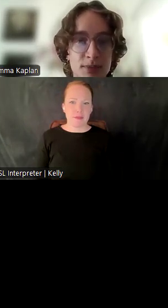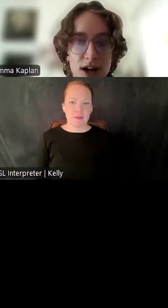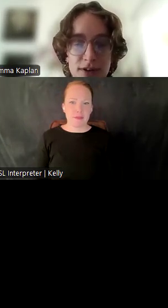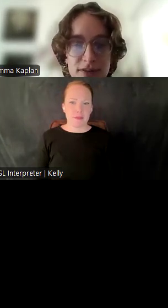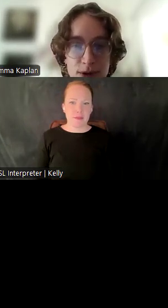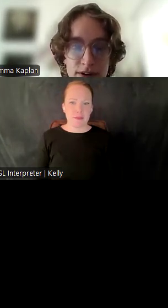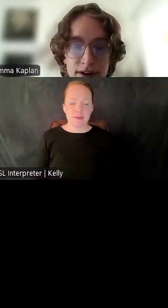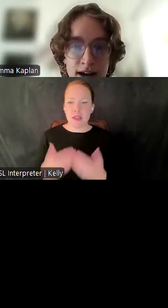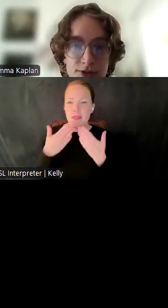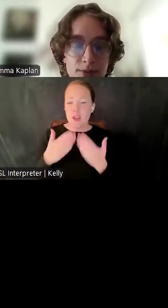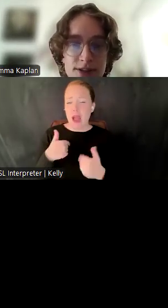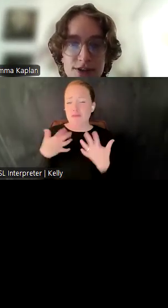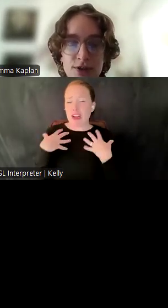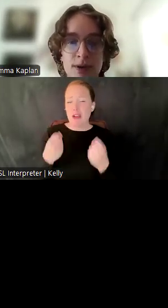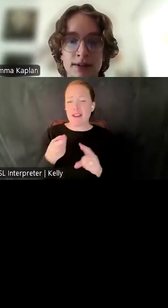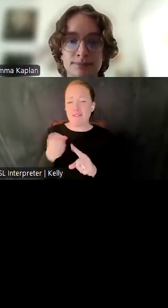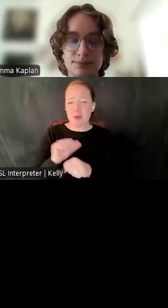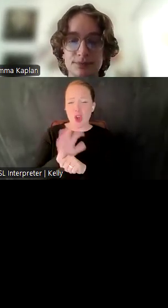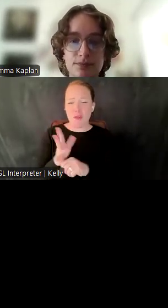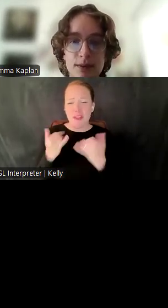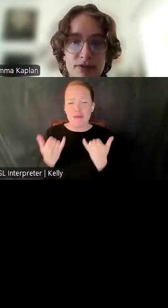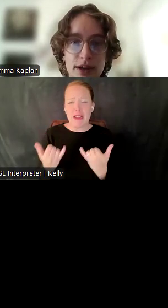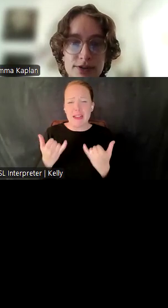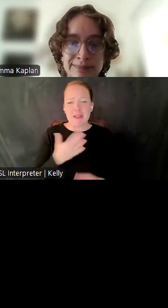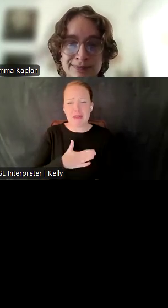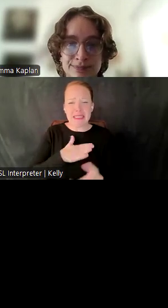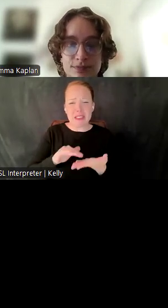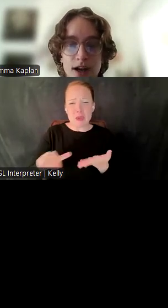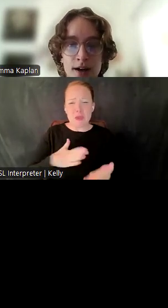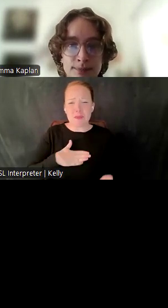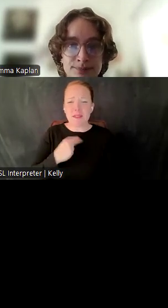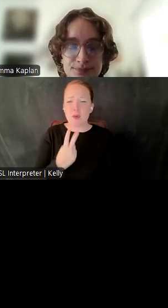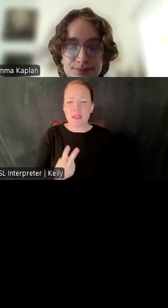Thank you guys. I'm recovering from COVID right now, so please excuse my voice.